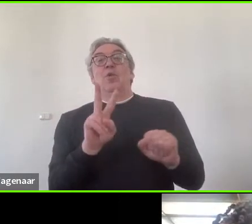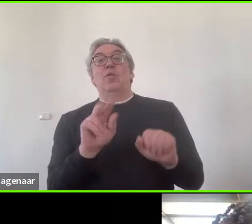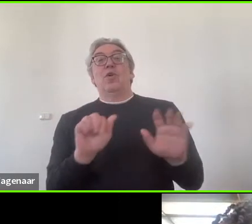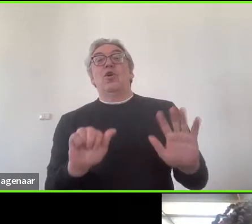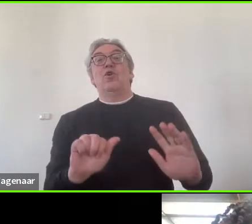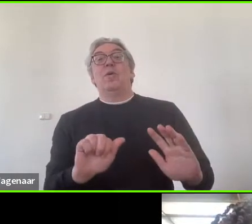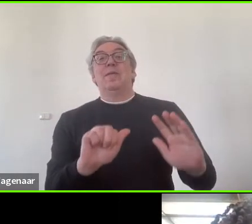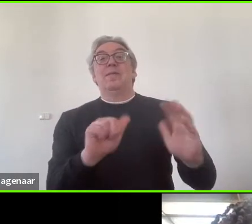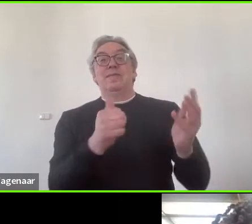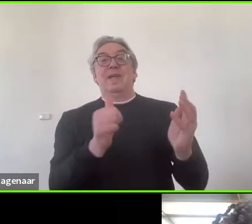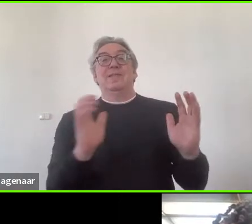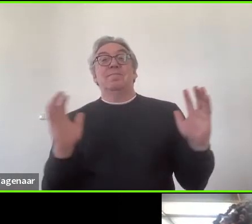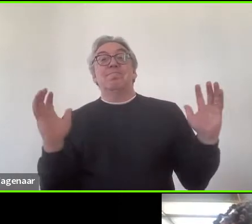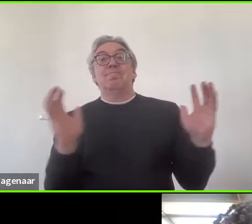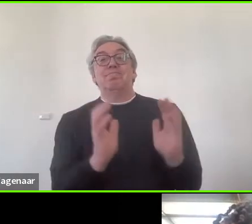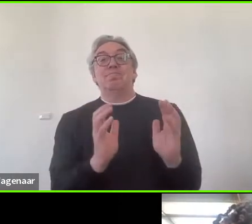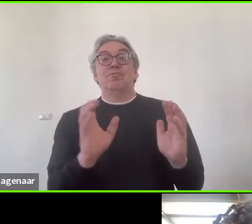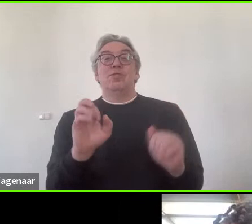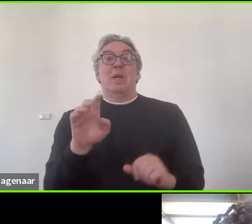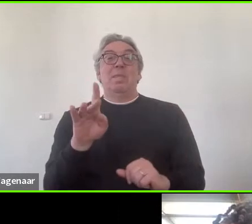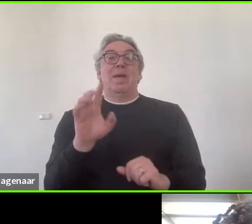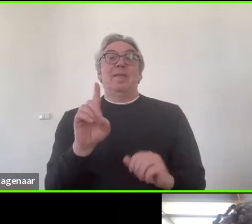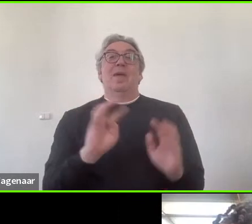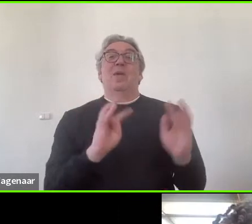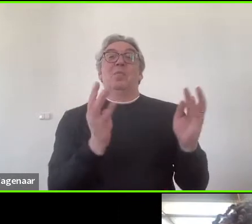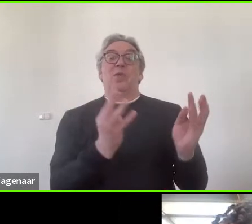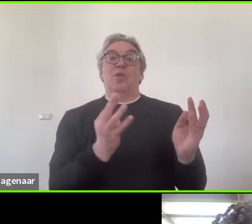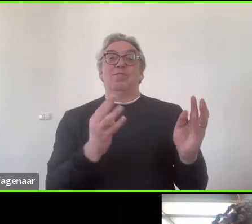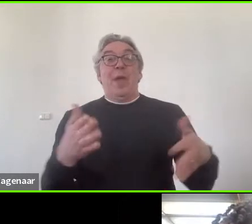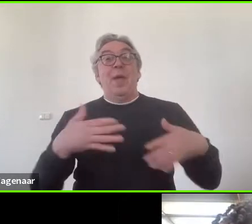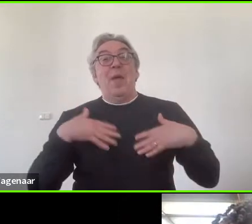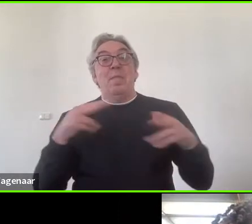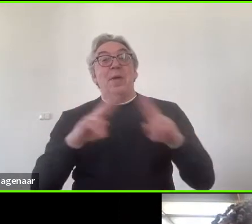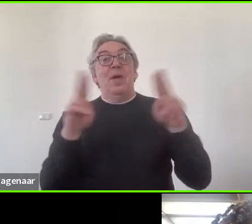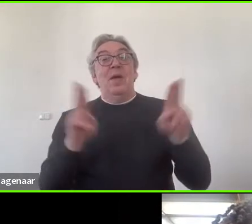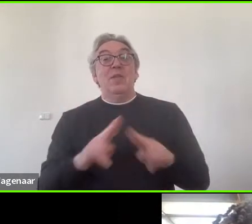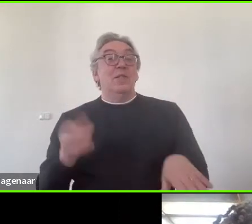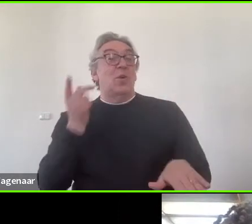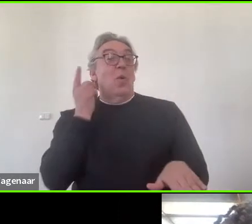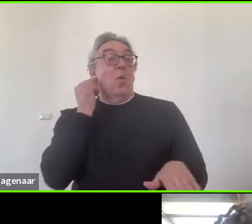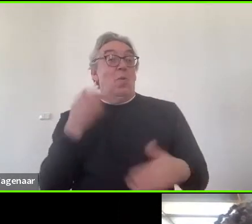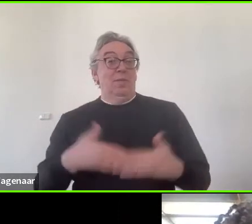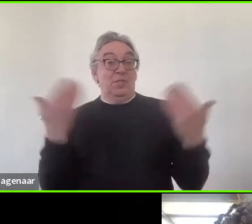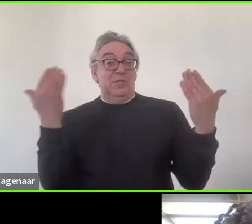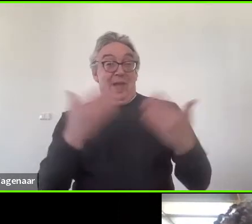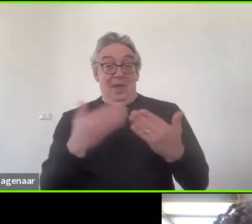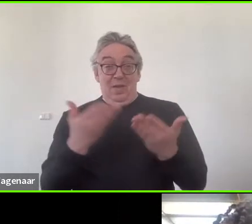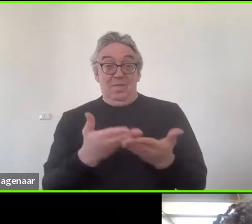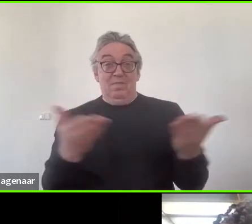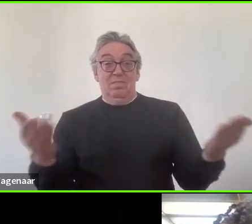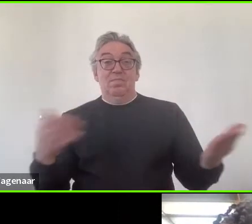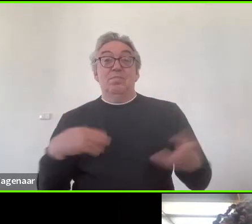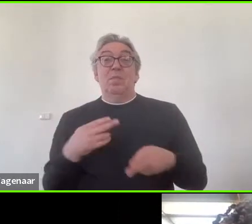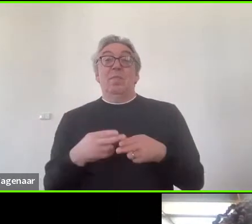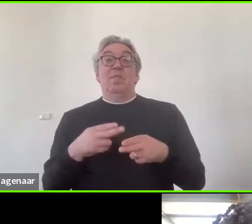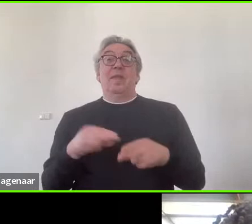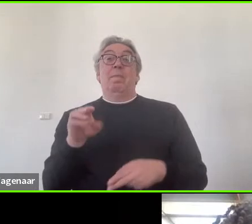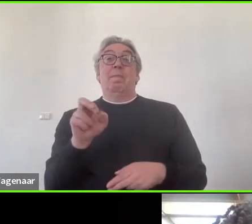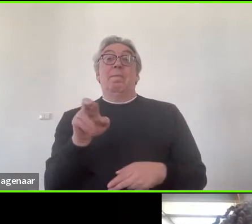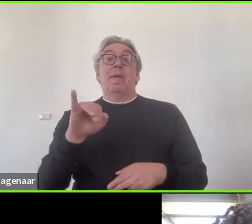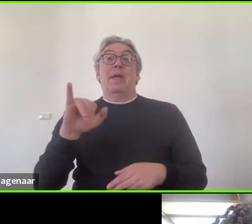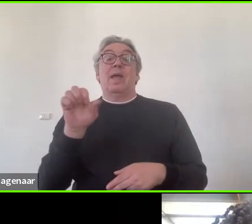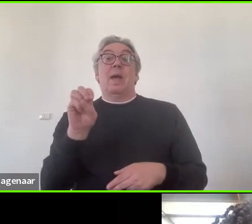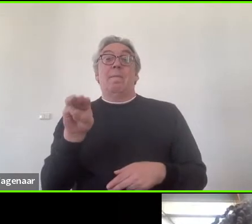with Disabilities. Happy International Women's Day to all of you. My name is Miriam Gasser. I'm the